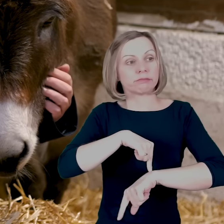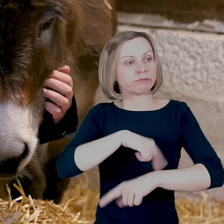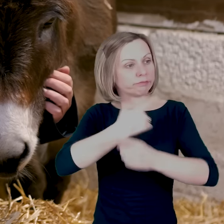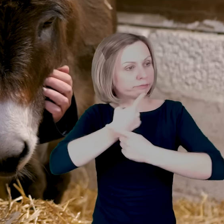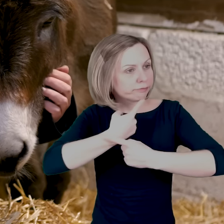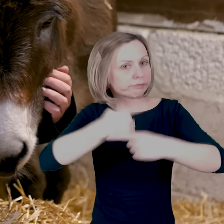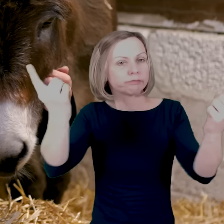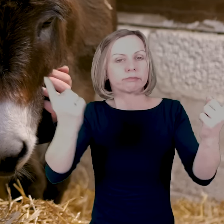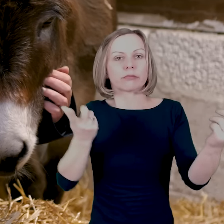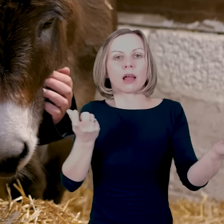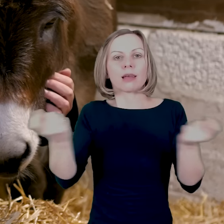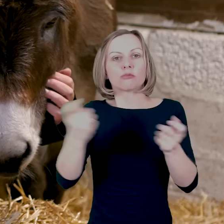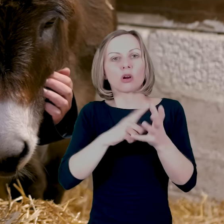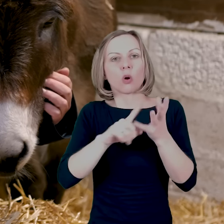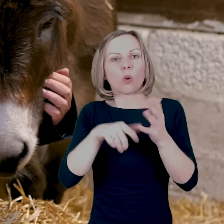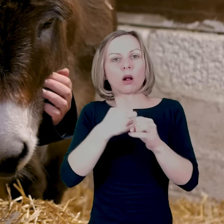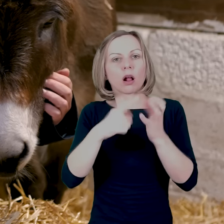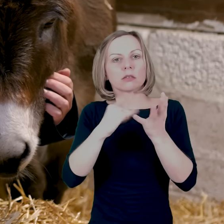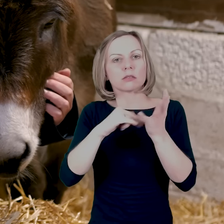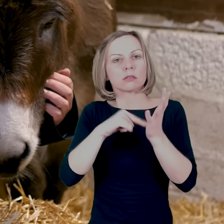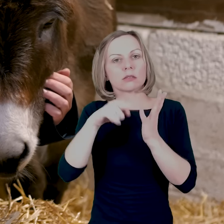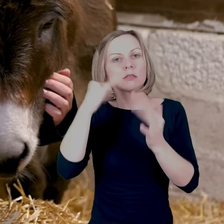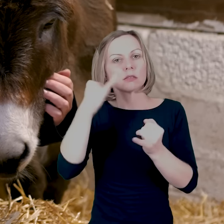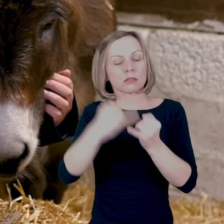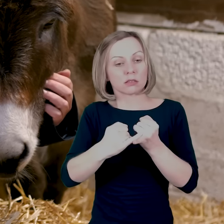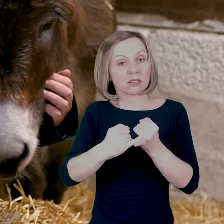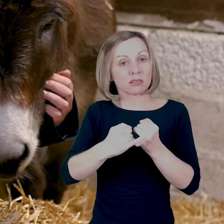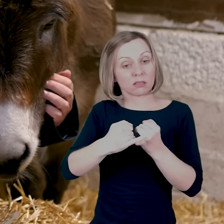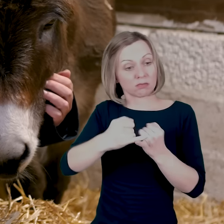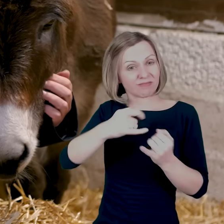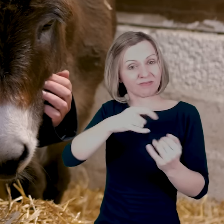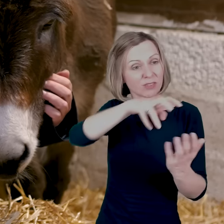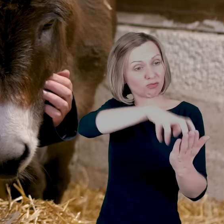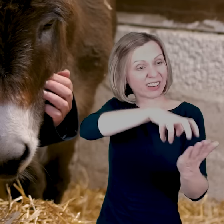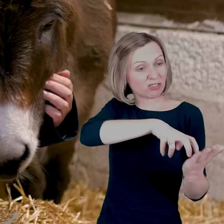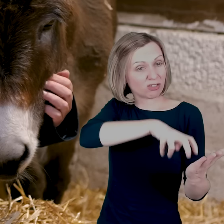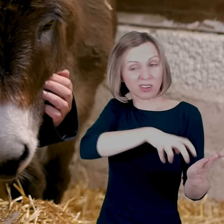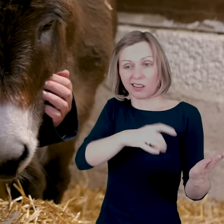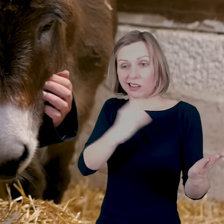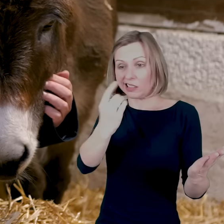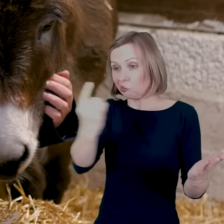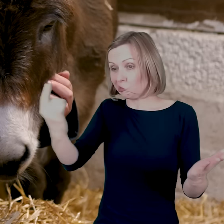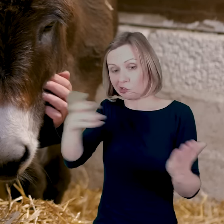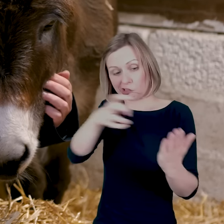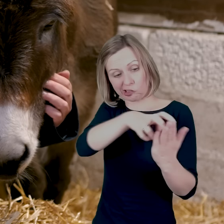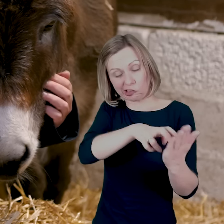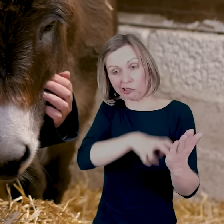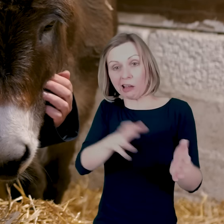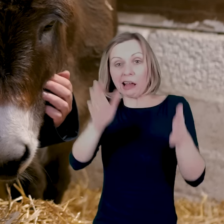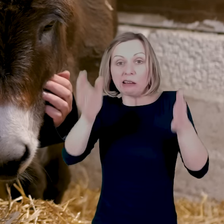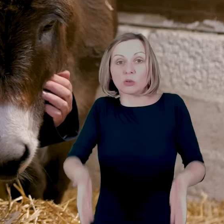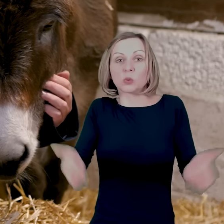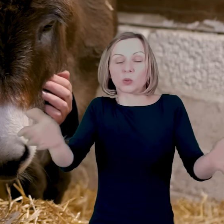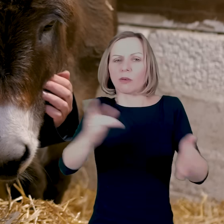those days, a decree went out from Emperor Augustus that all the world should be registered. This was the first registration